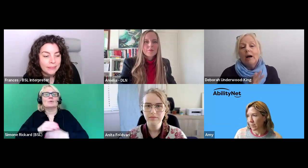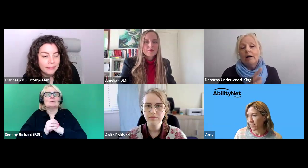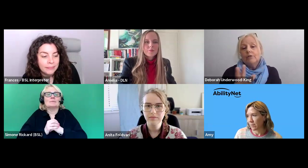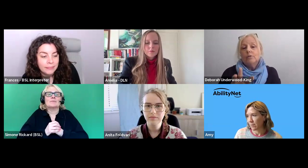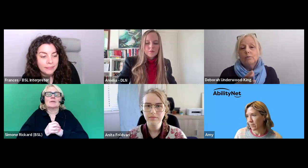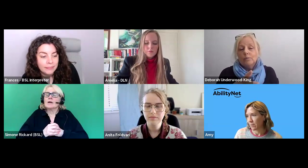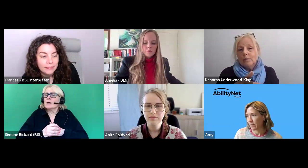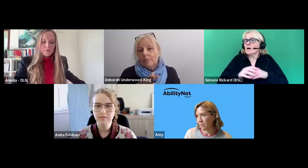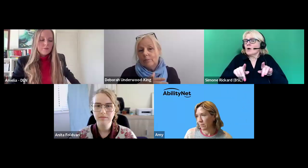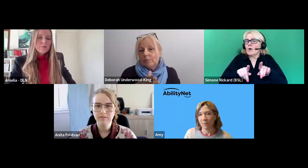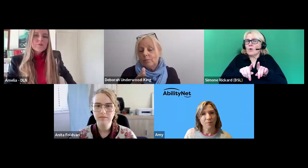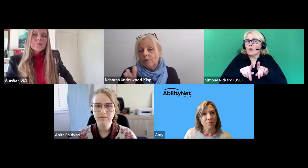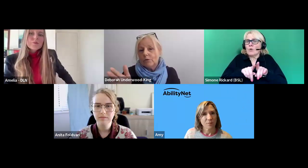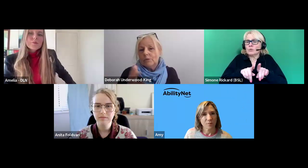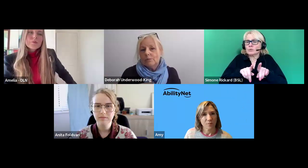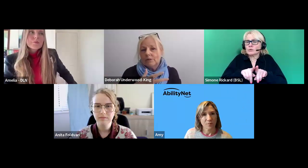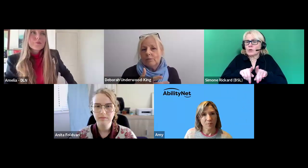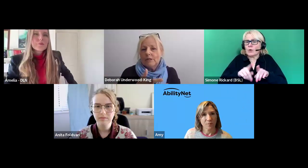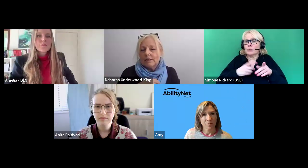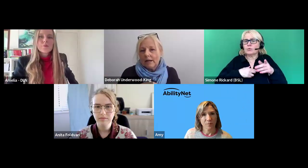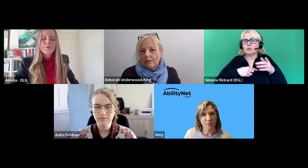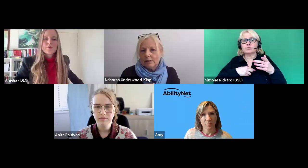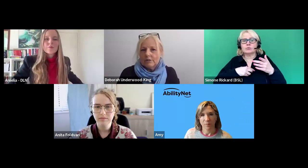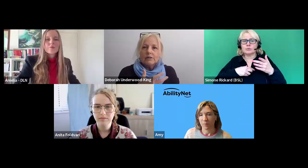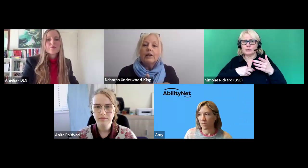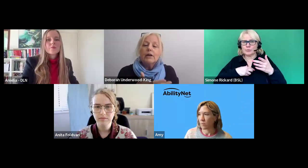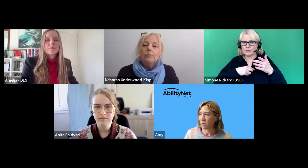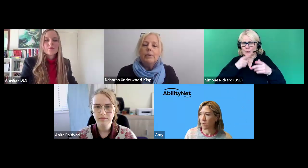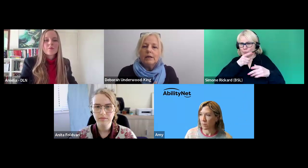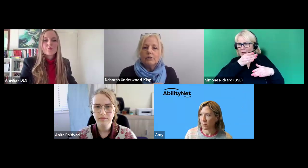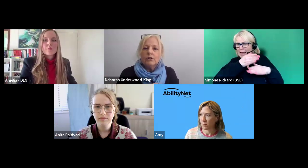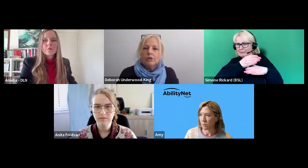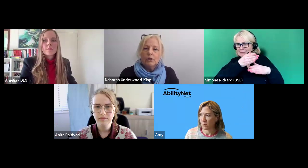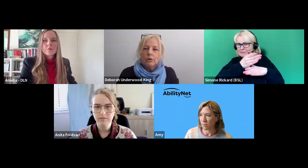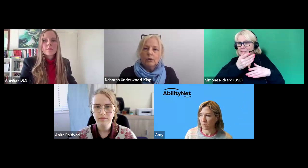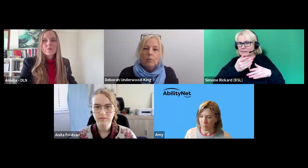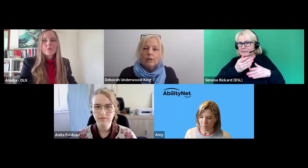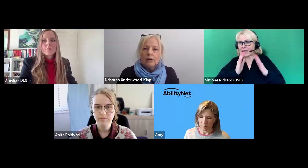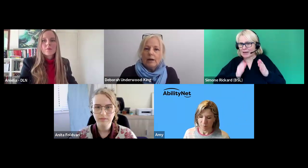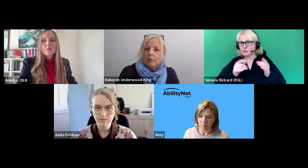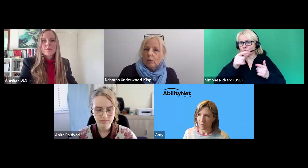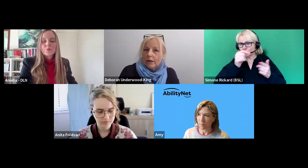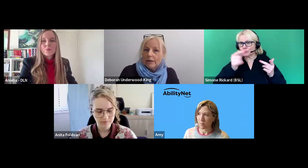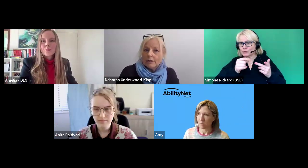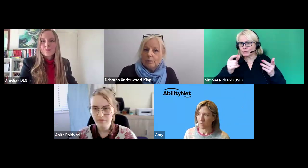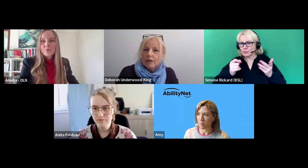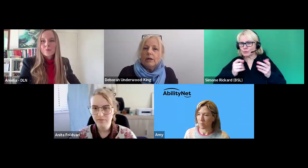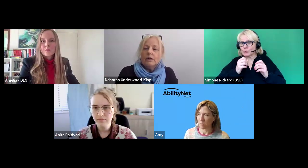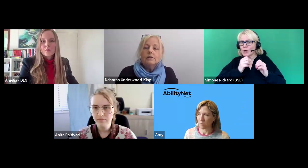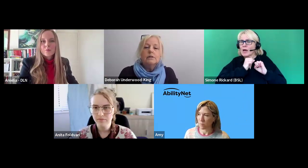They also have to choose some of these activities that they commit to do, whether that be